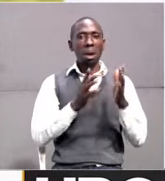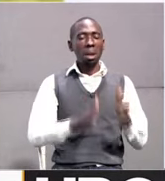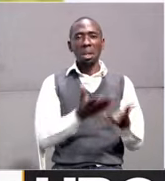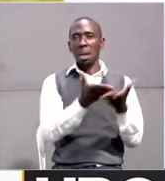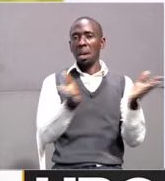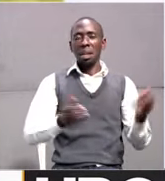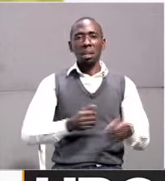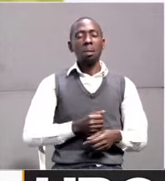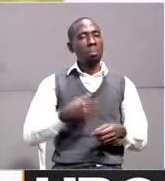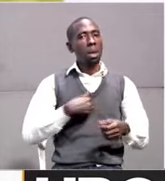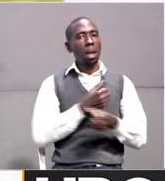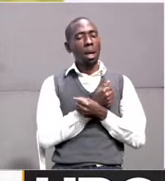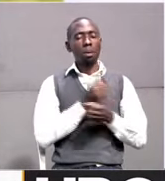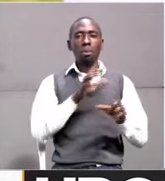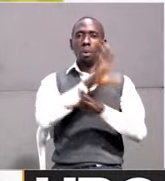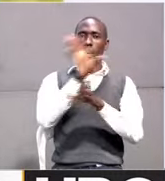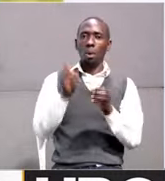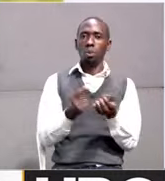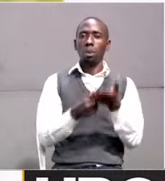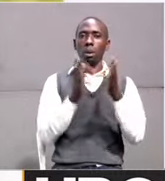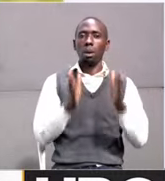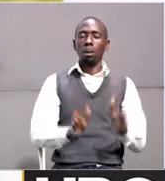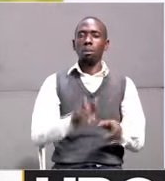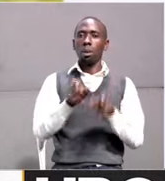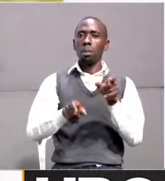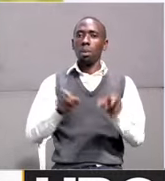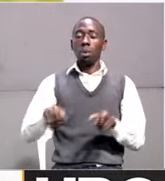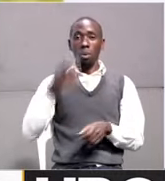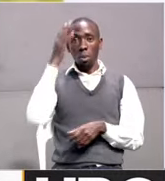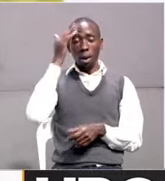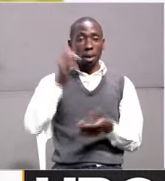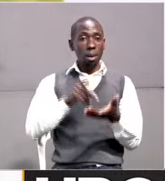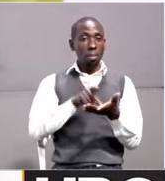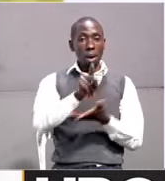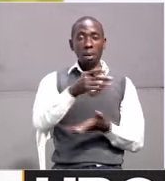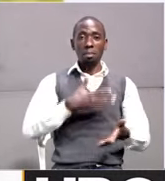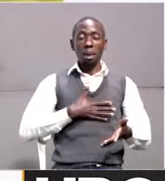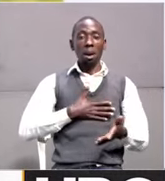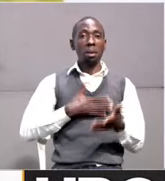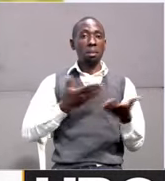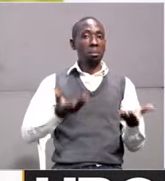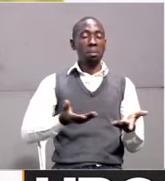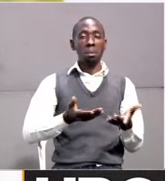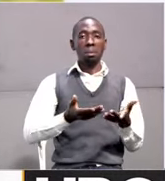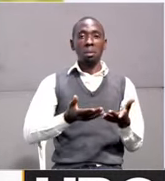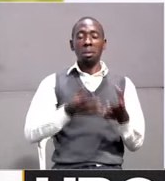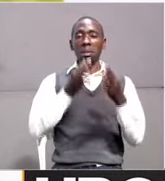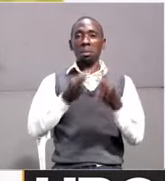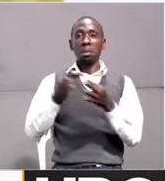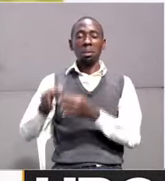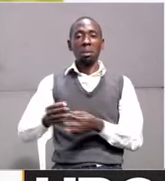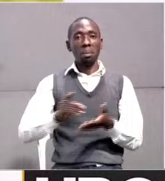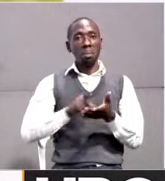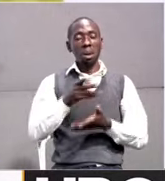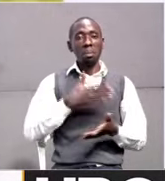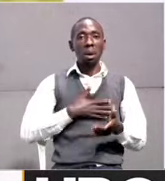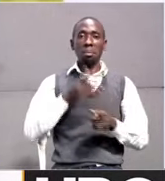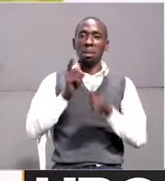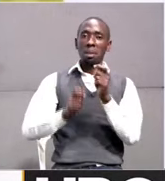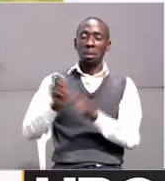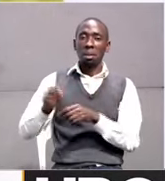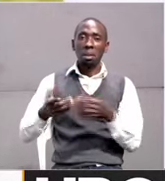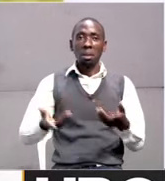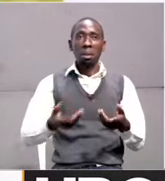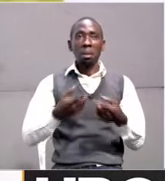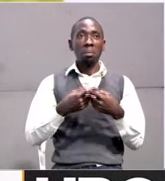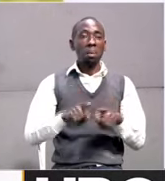I love all Ugandans, because they buy my products, even if I was not religious, loving them because of God, but even